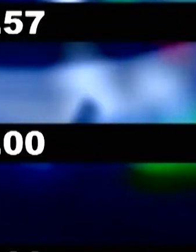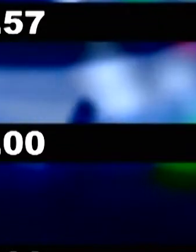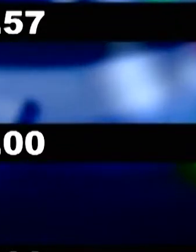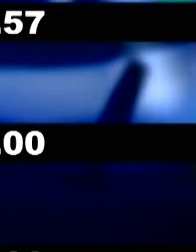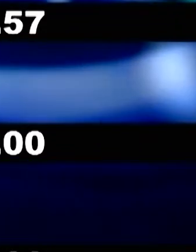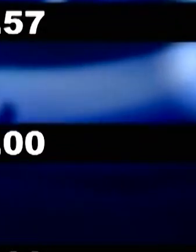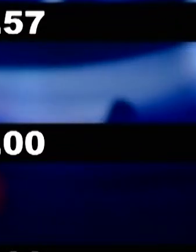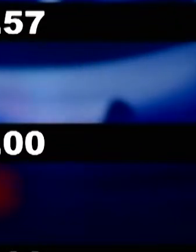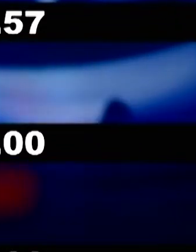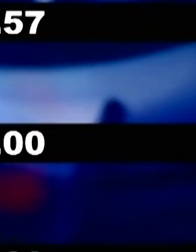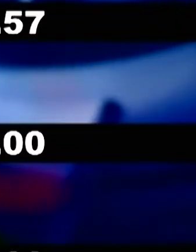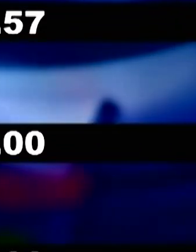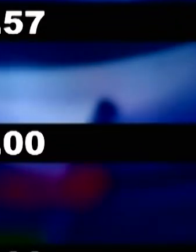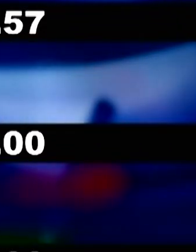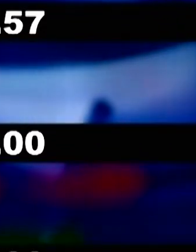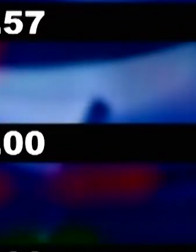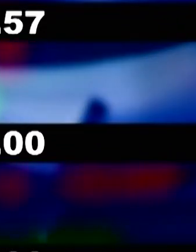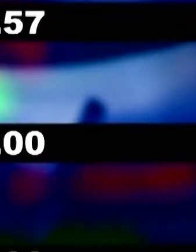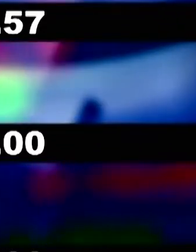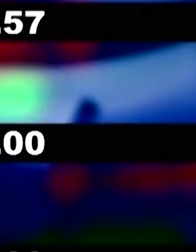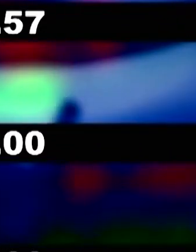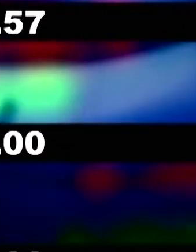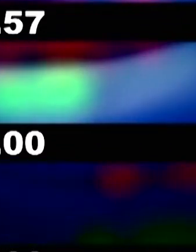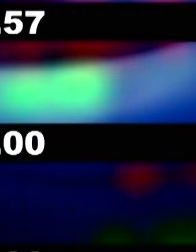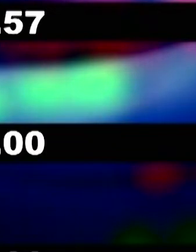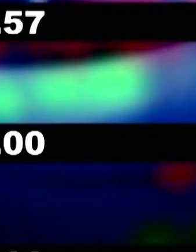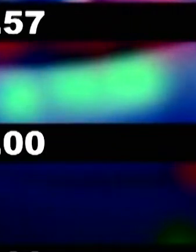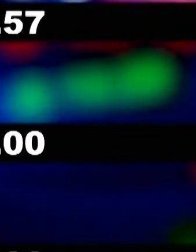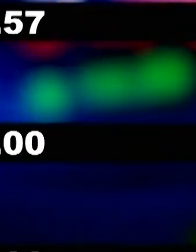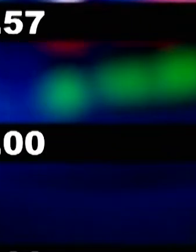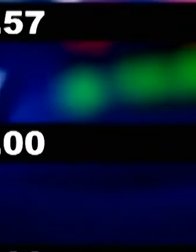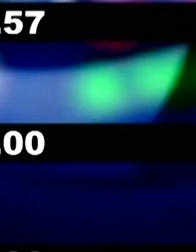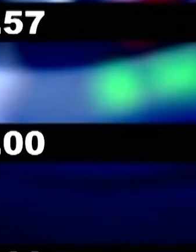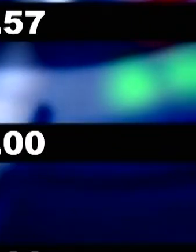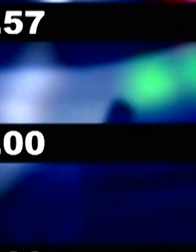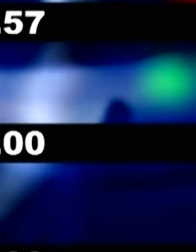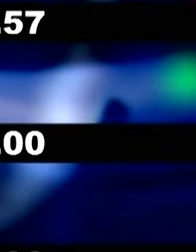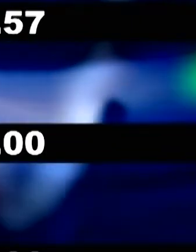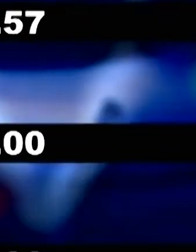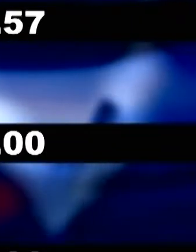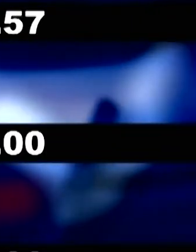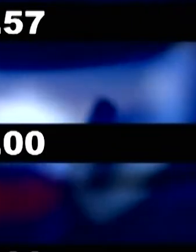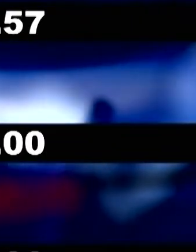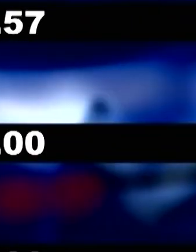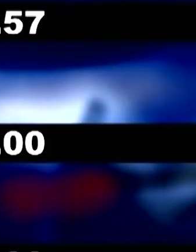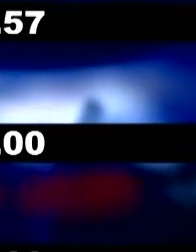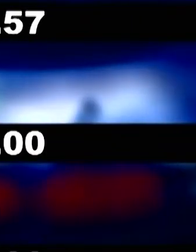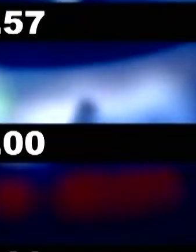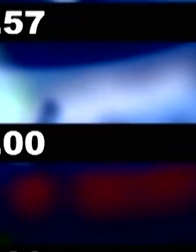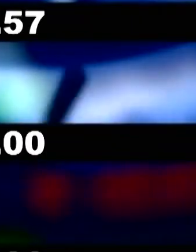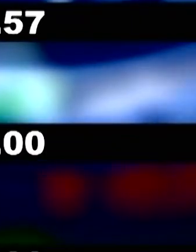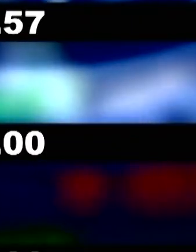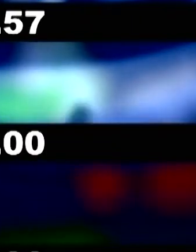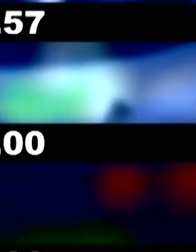with 25,801 shares changing hands for a value of